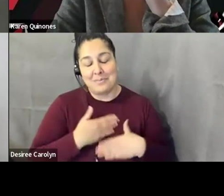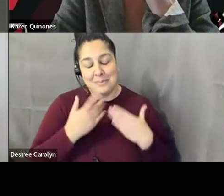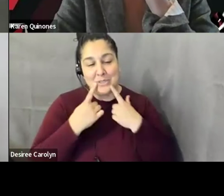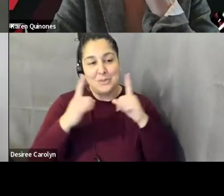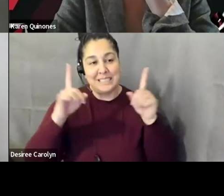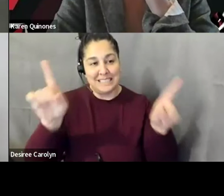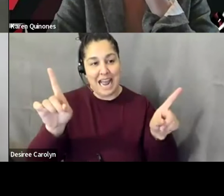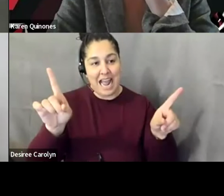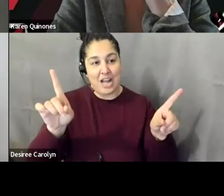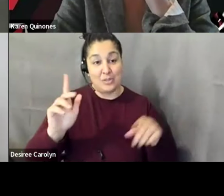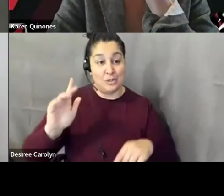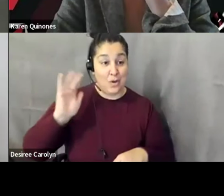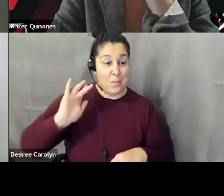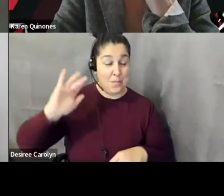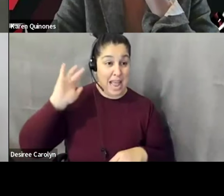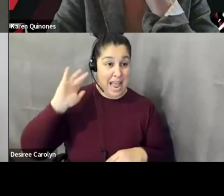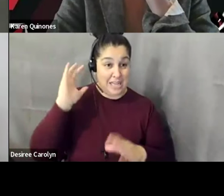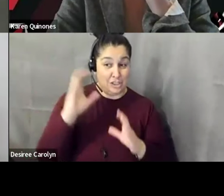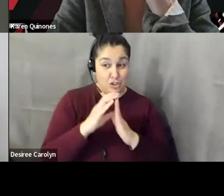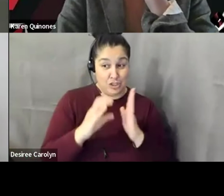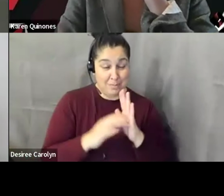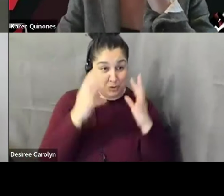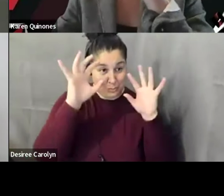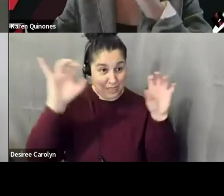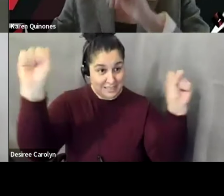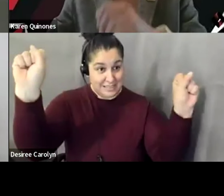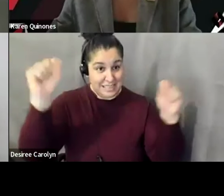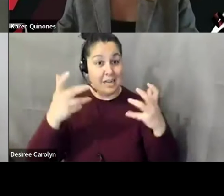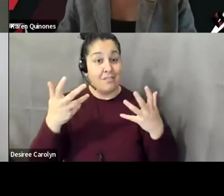past chapter president, has been appointed to the